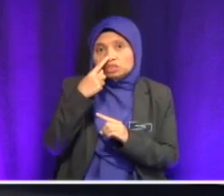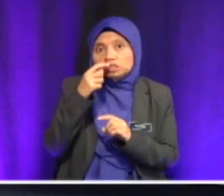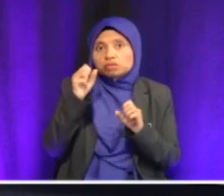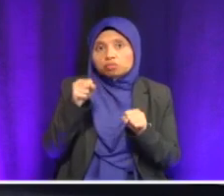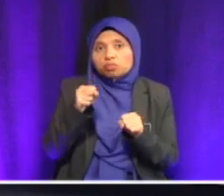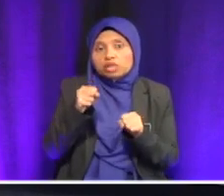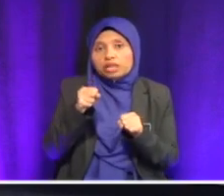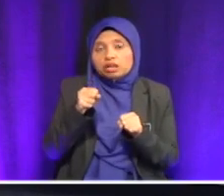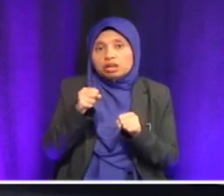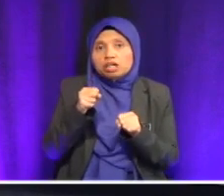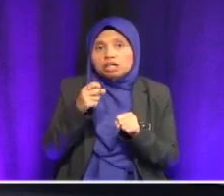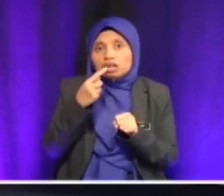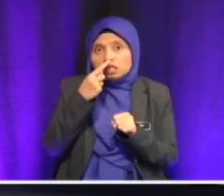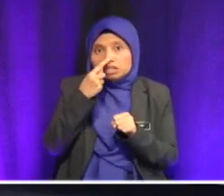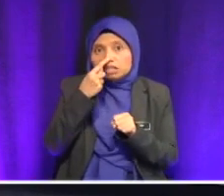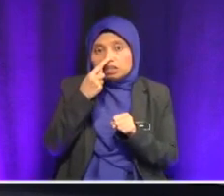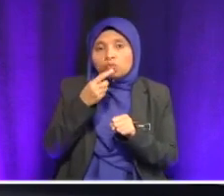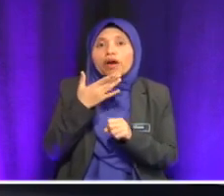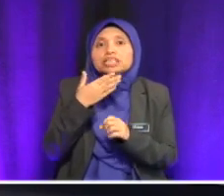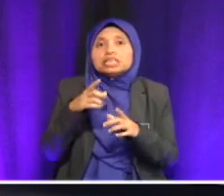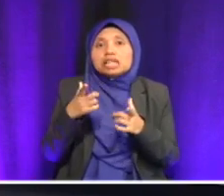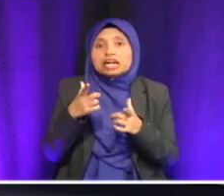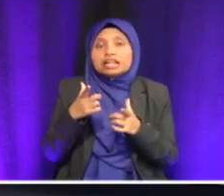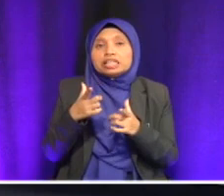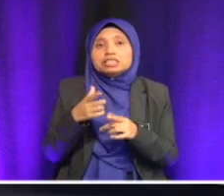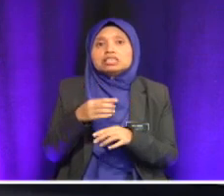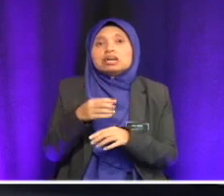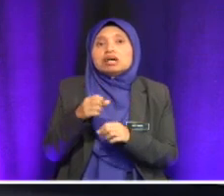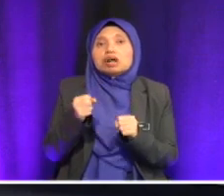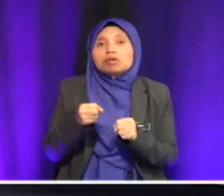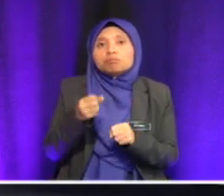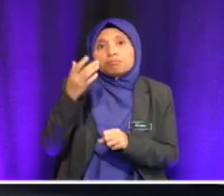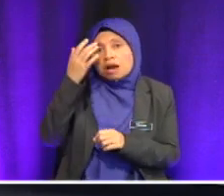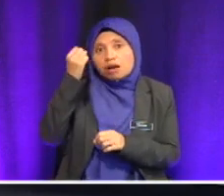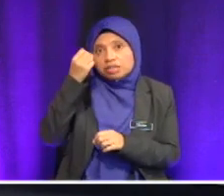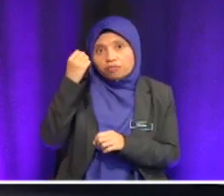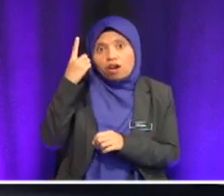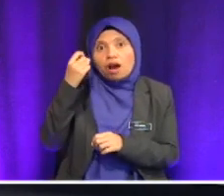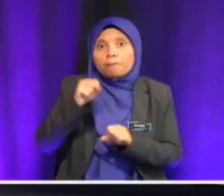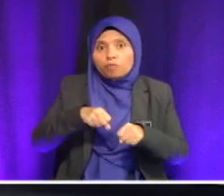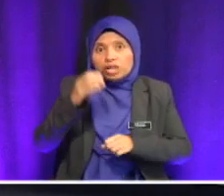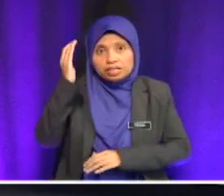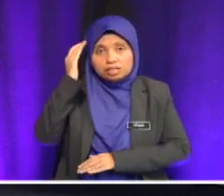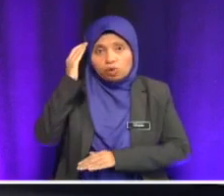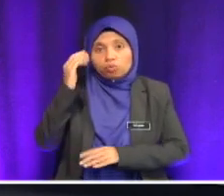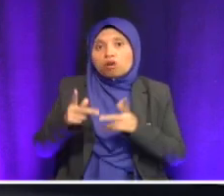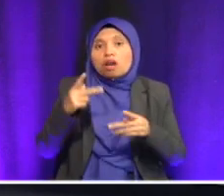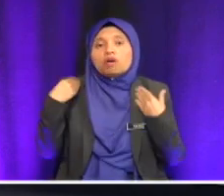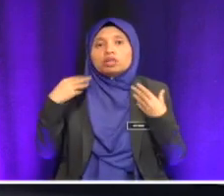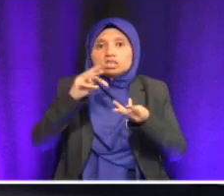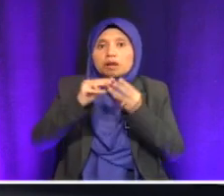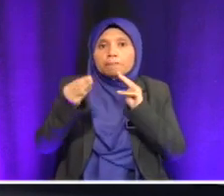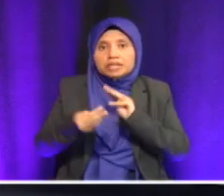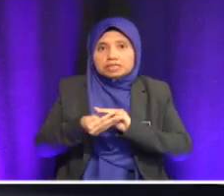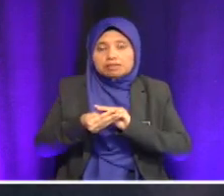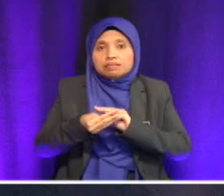bit scared when we come home. So yeah, animals are very intelligent actually. Yes, They know what they yes. have done. Yes, true. Yeah. Especially